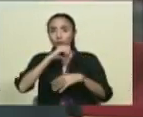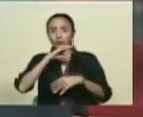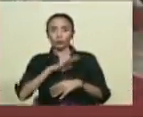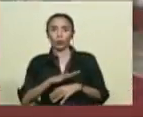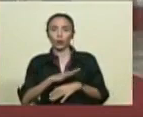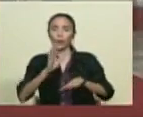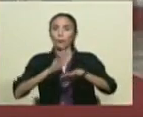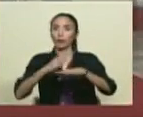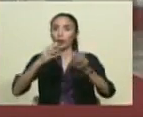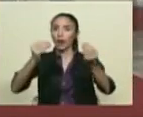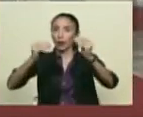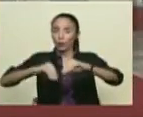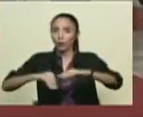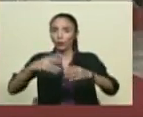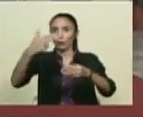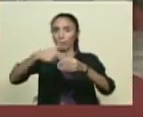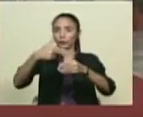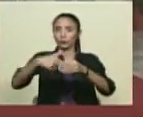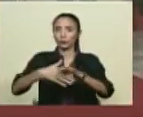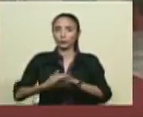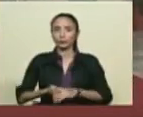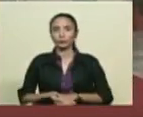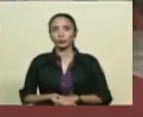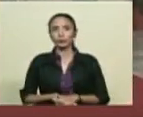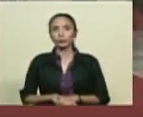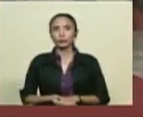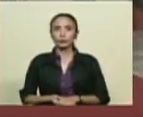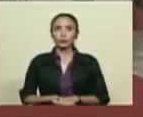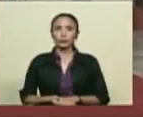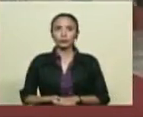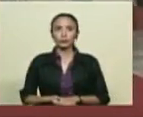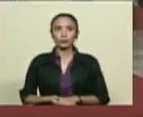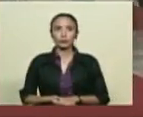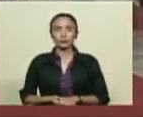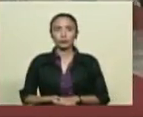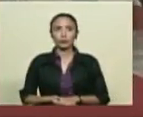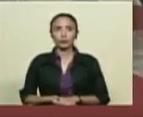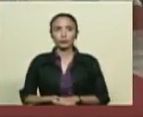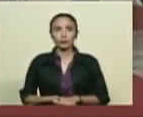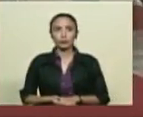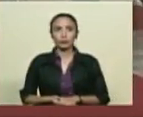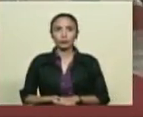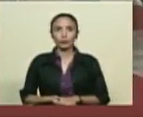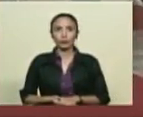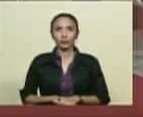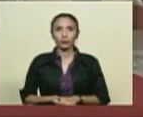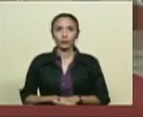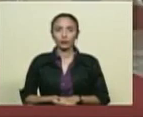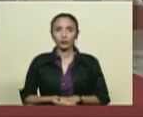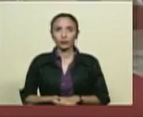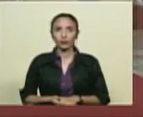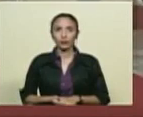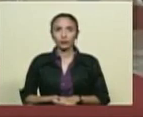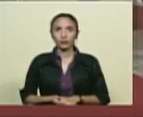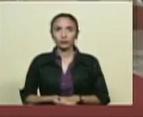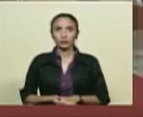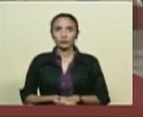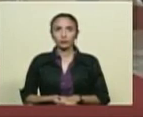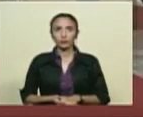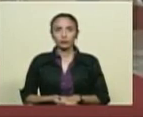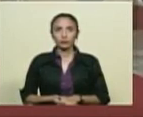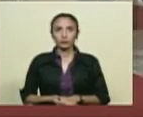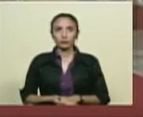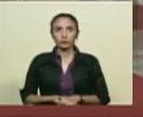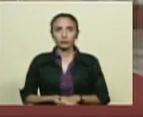came here on January the 17th of 2017, last year, to brief you on